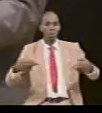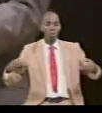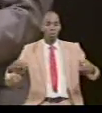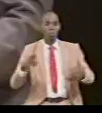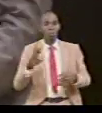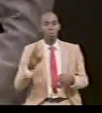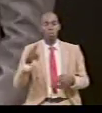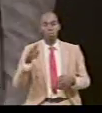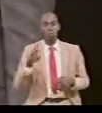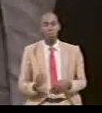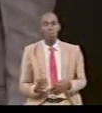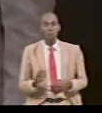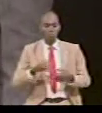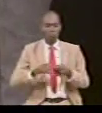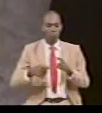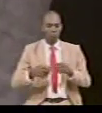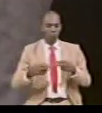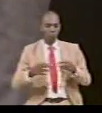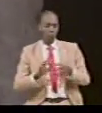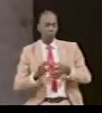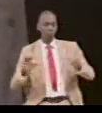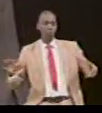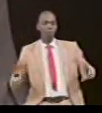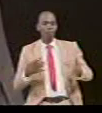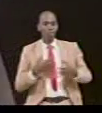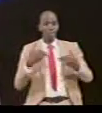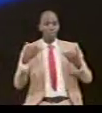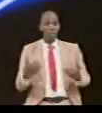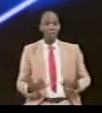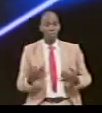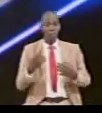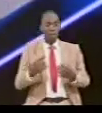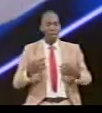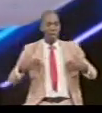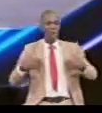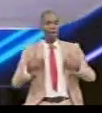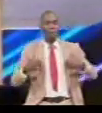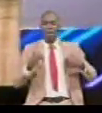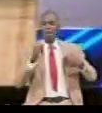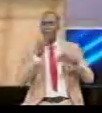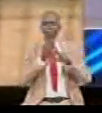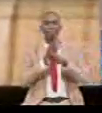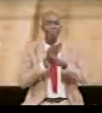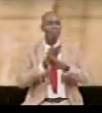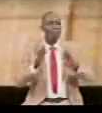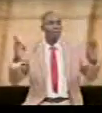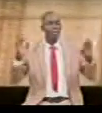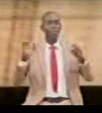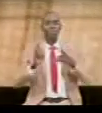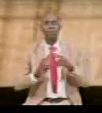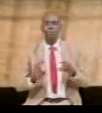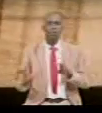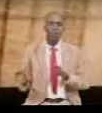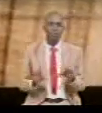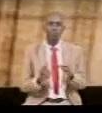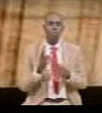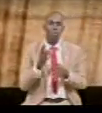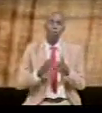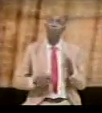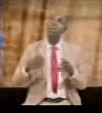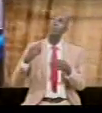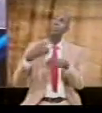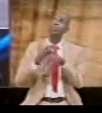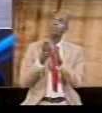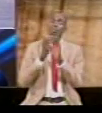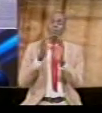the chain. And now the animal is free to do what the Creator had